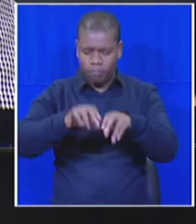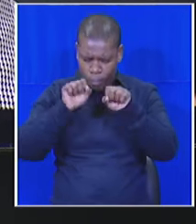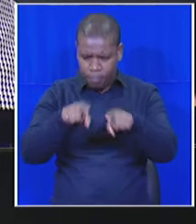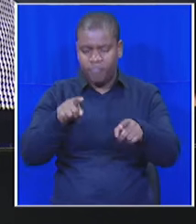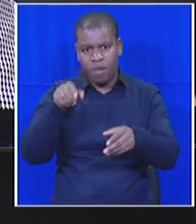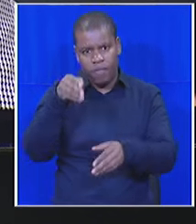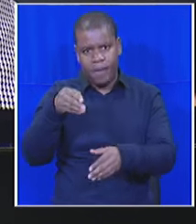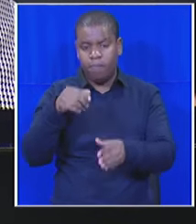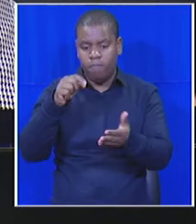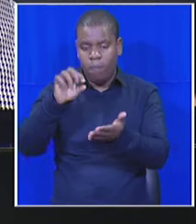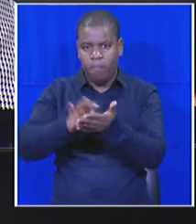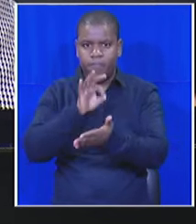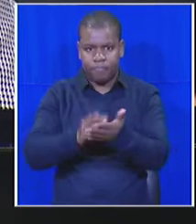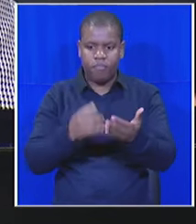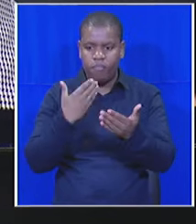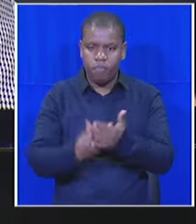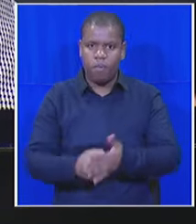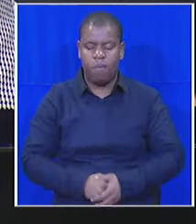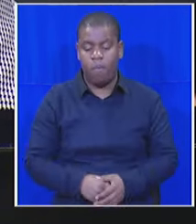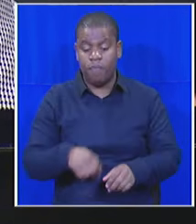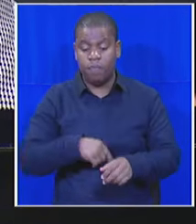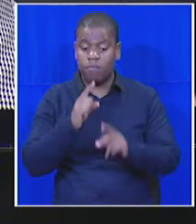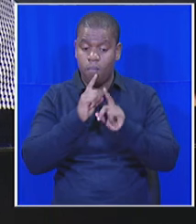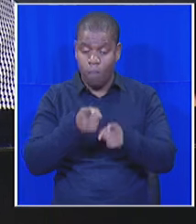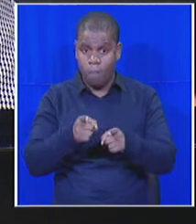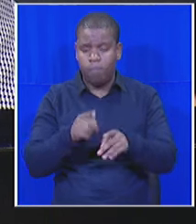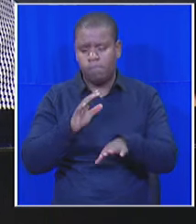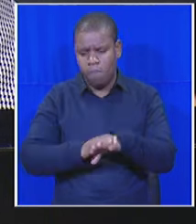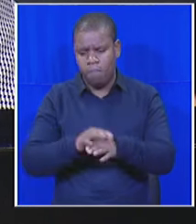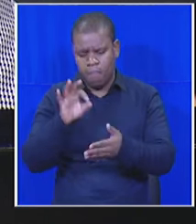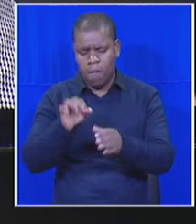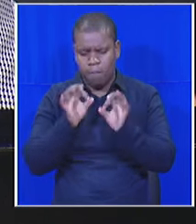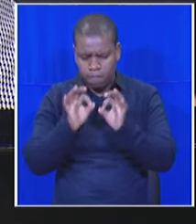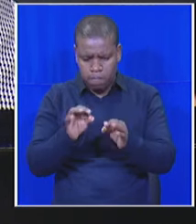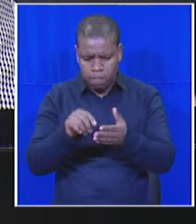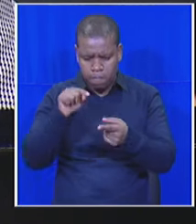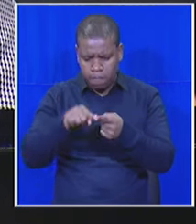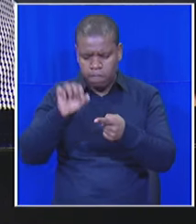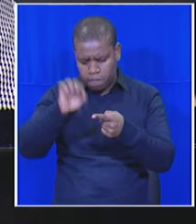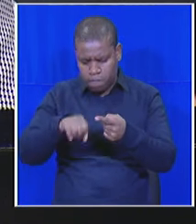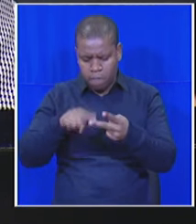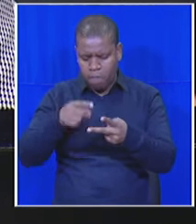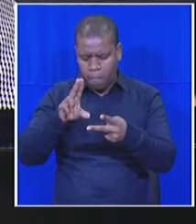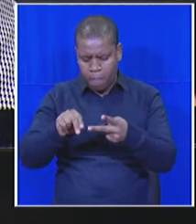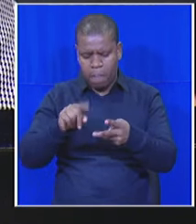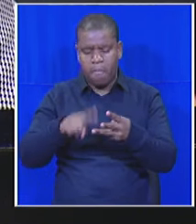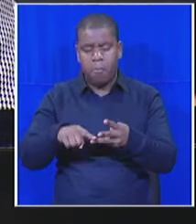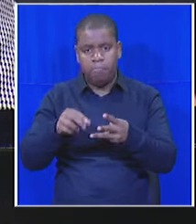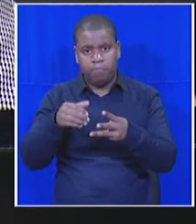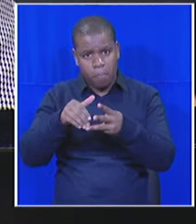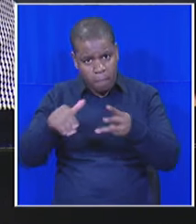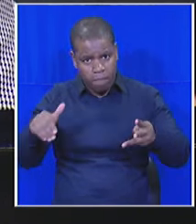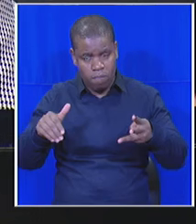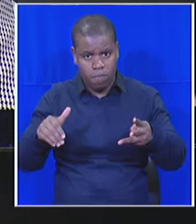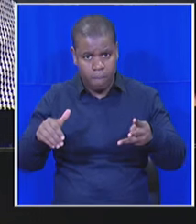so, members must simply indicate their vote by pressing the appropriate button below the yes, no, or